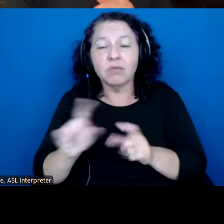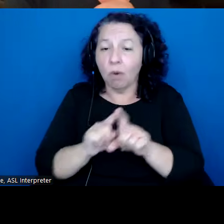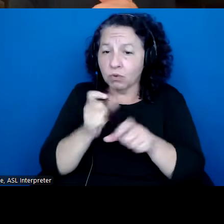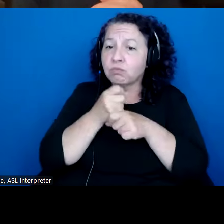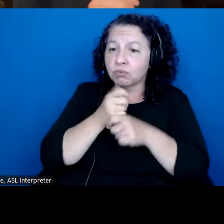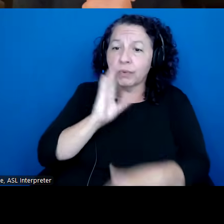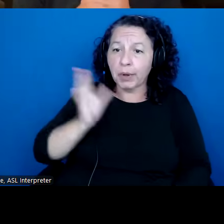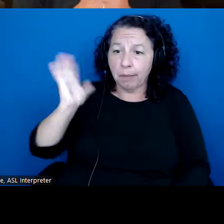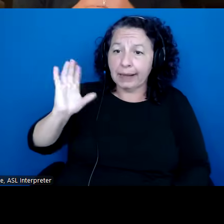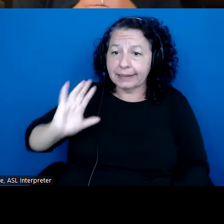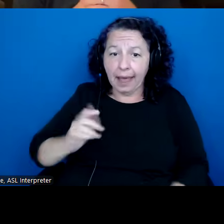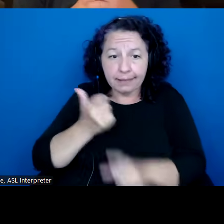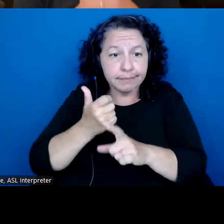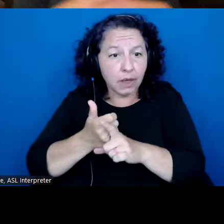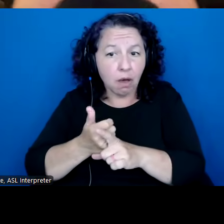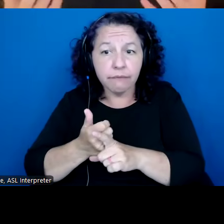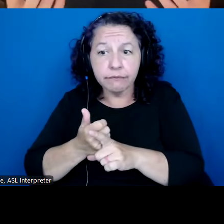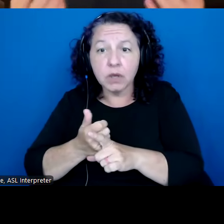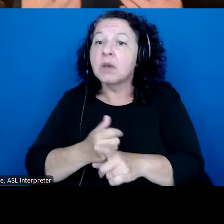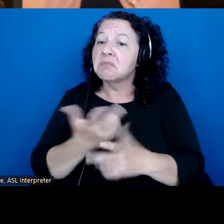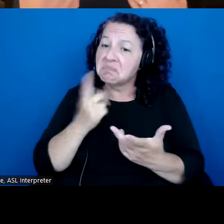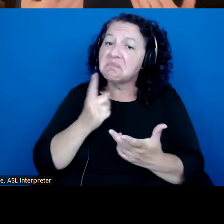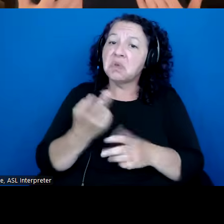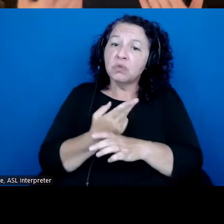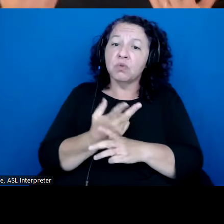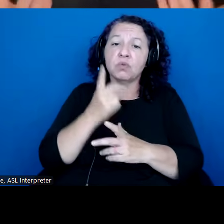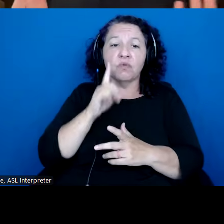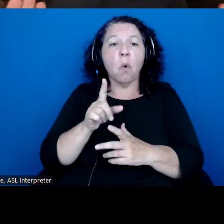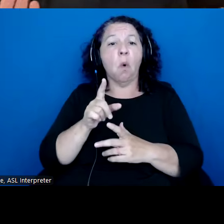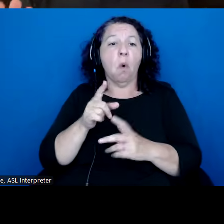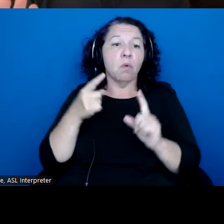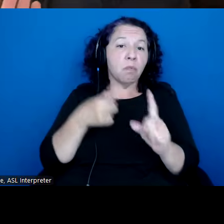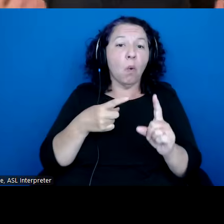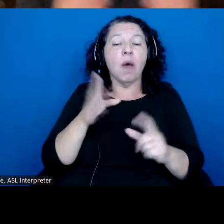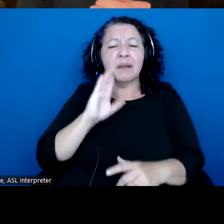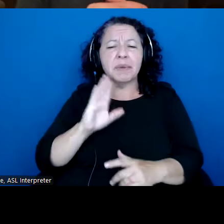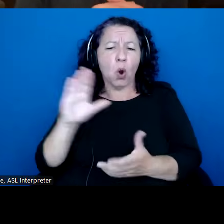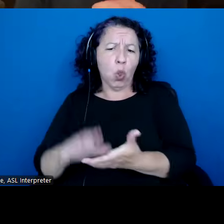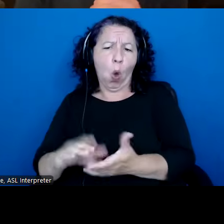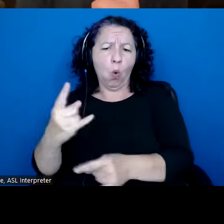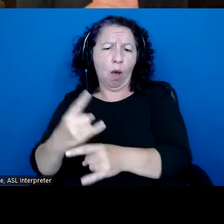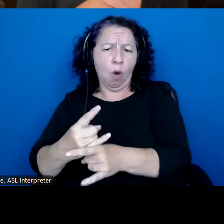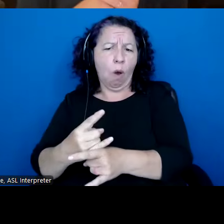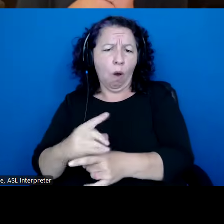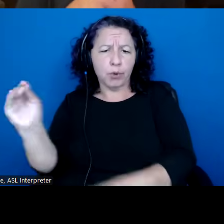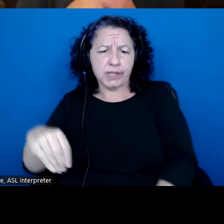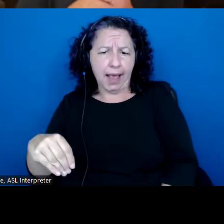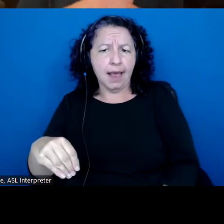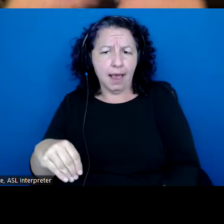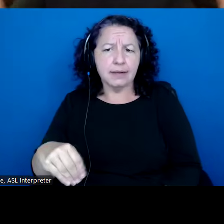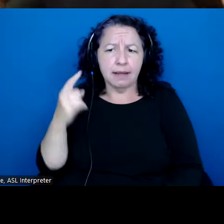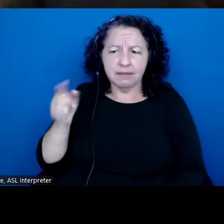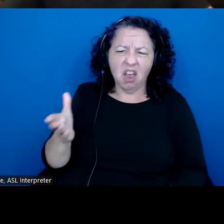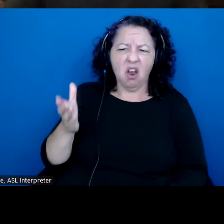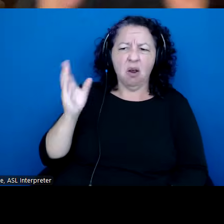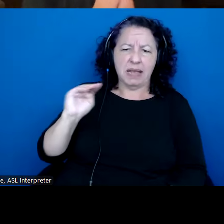and they basically used it to make an argument that the beer may have been very low in alcohol content in Mesopotamia, and that kind